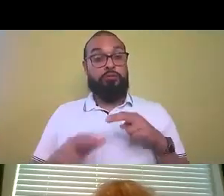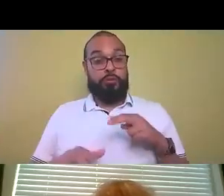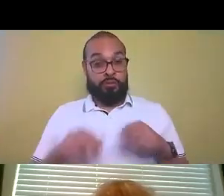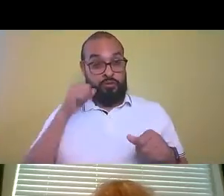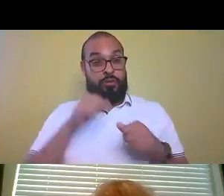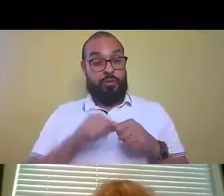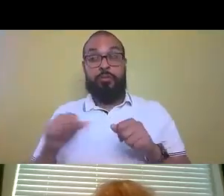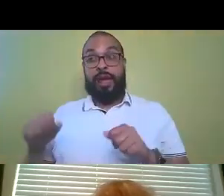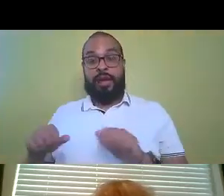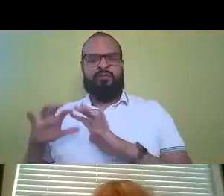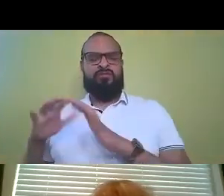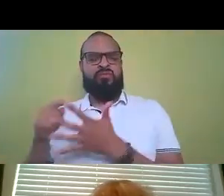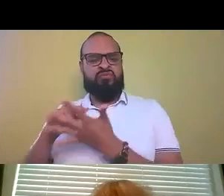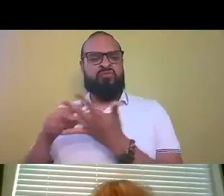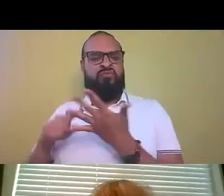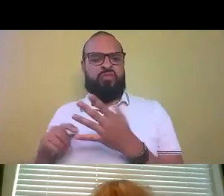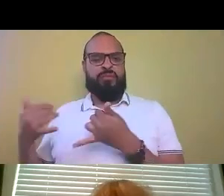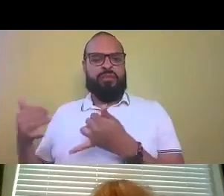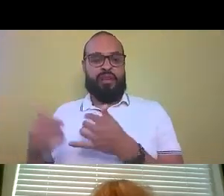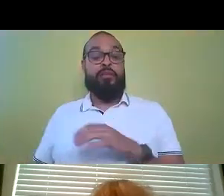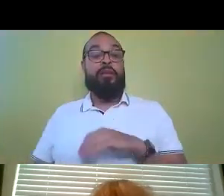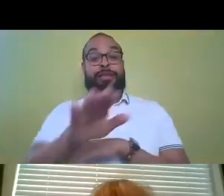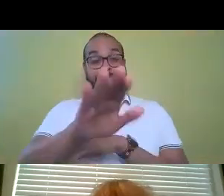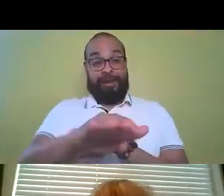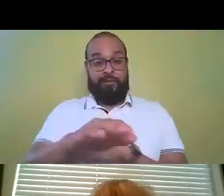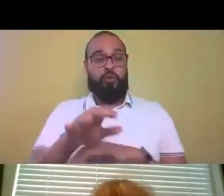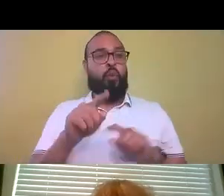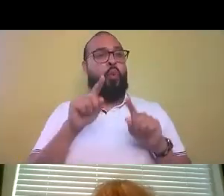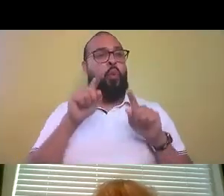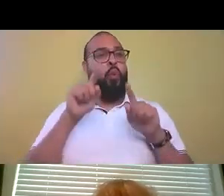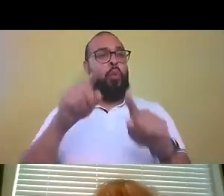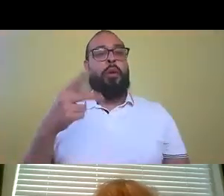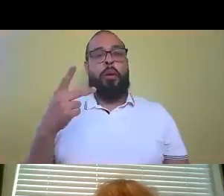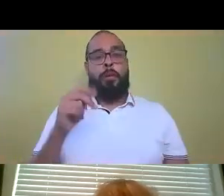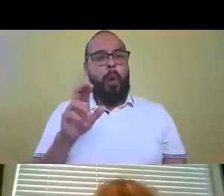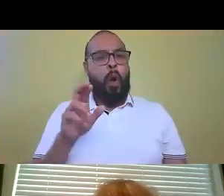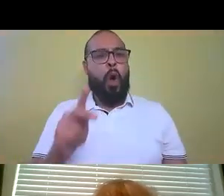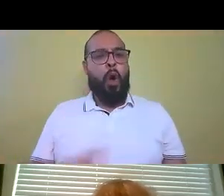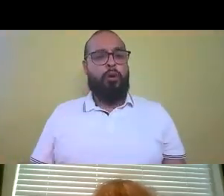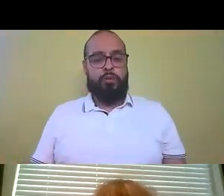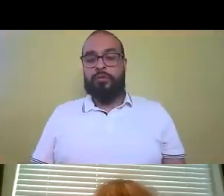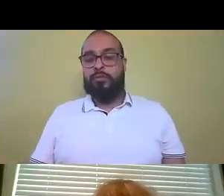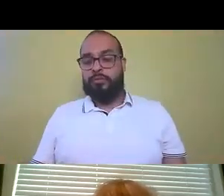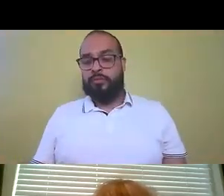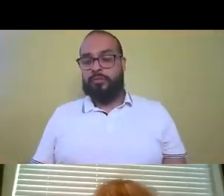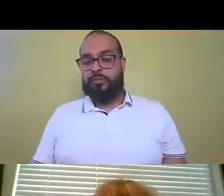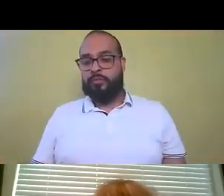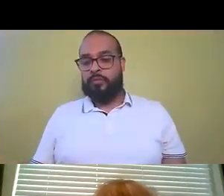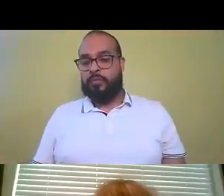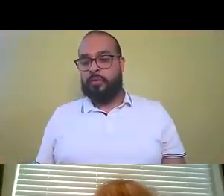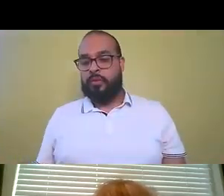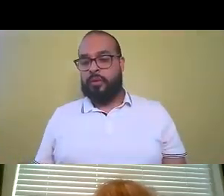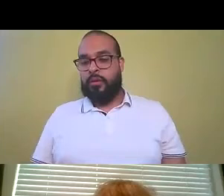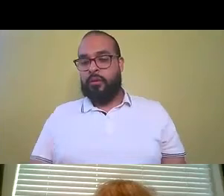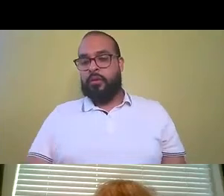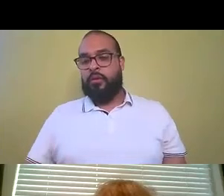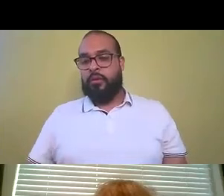we can play, and then in the afternoon we might go to the park. And so even the unstructured summer days, you